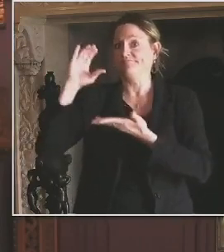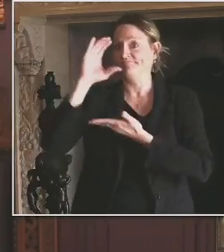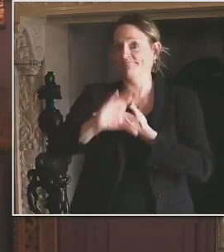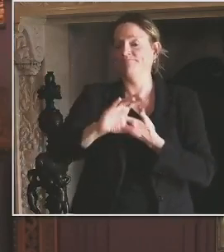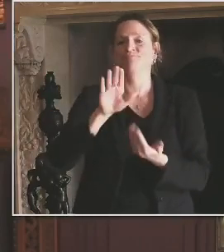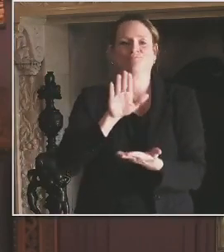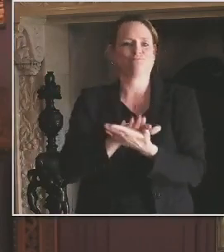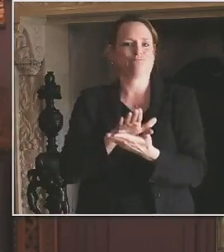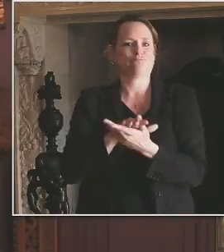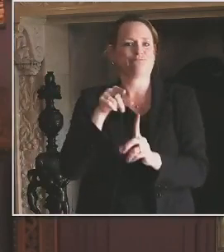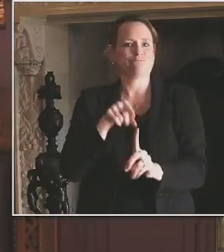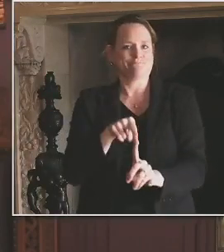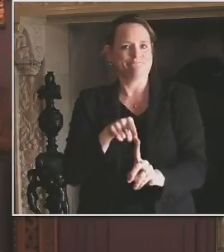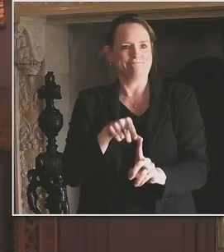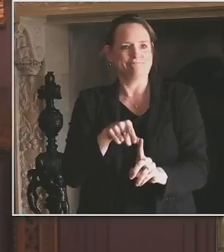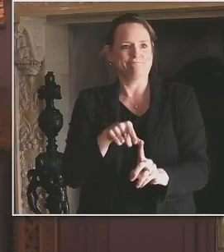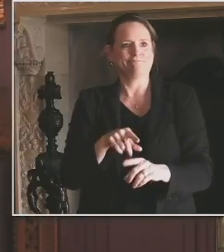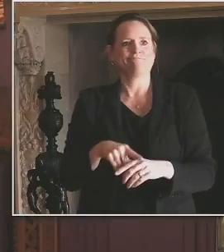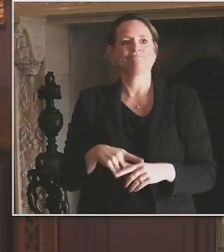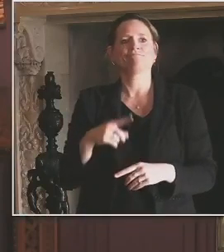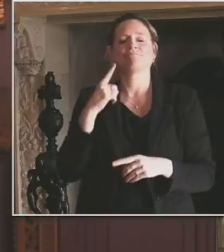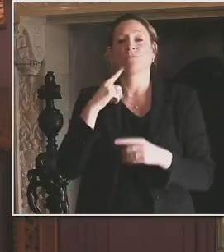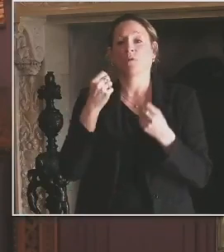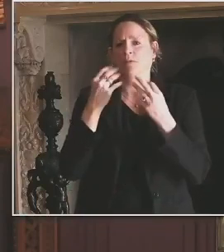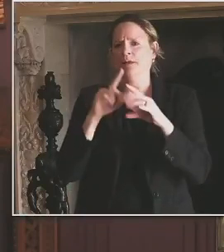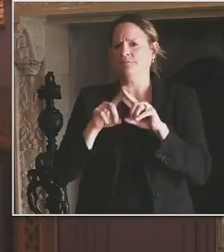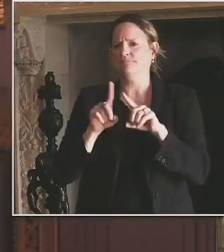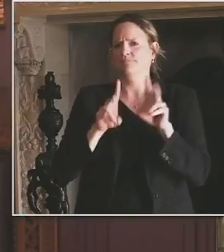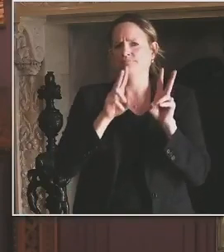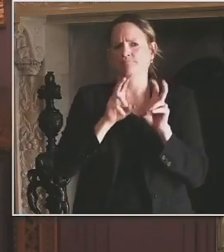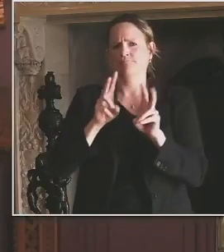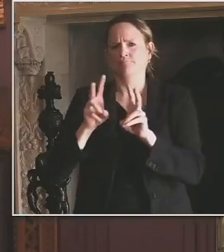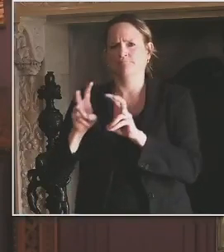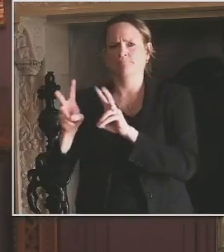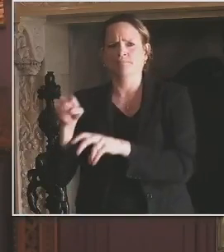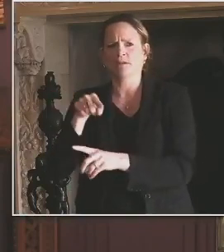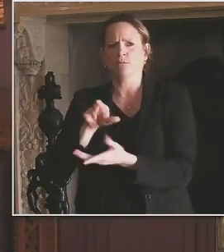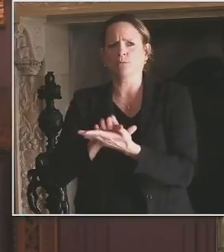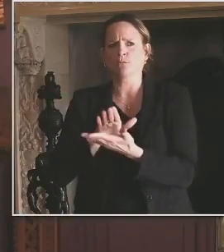issues that they need to deal with as they get ready for the next school year.